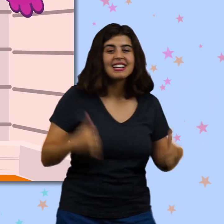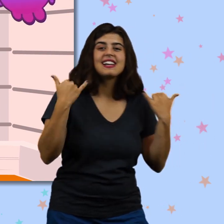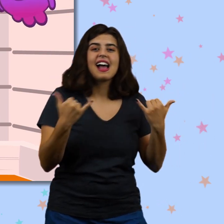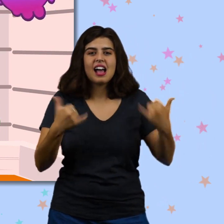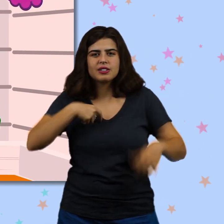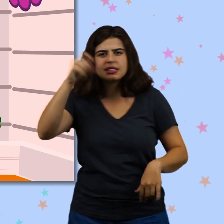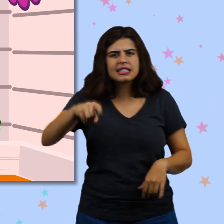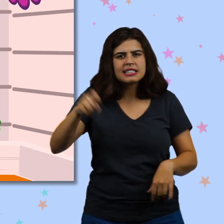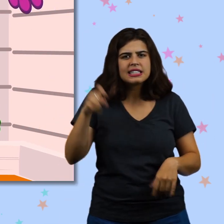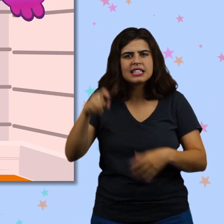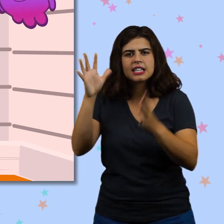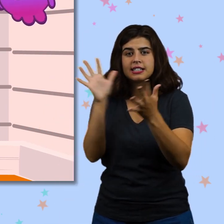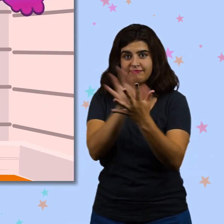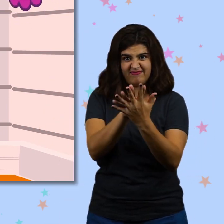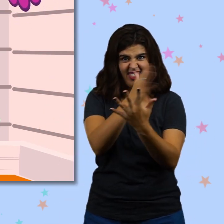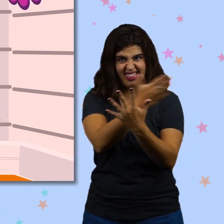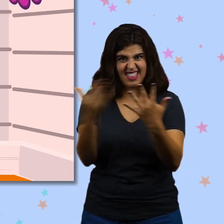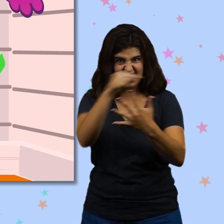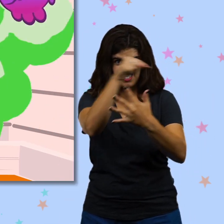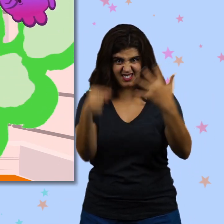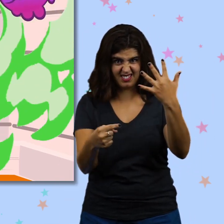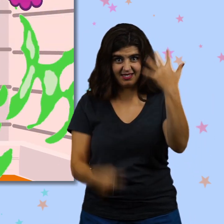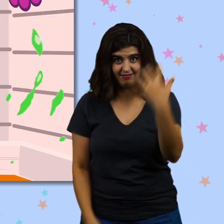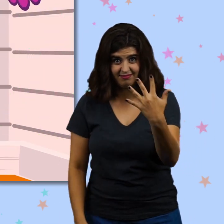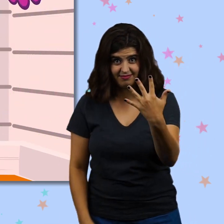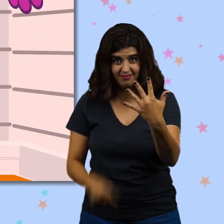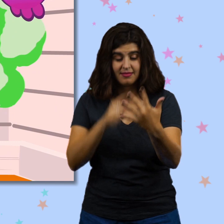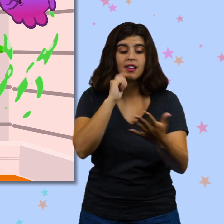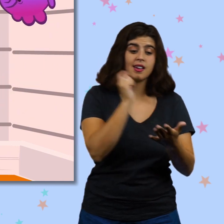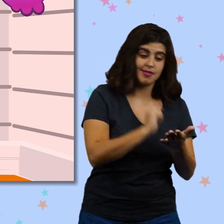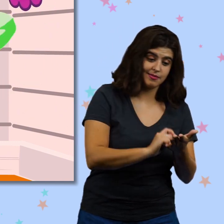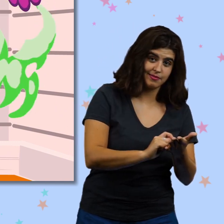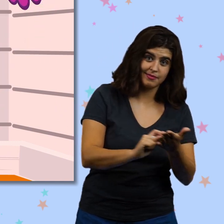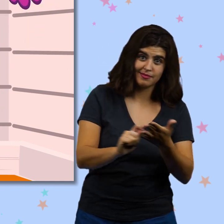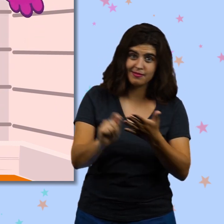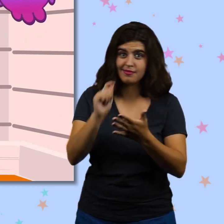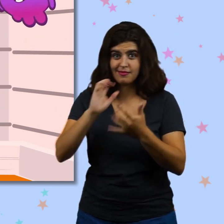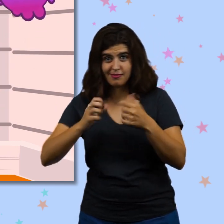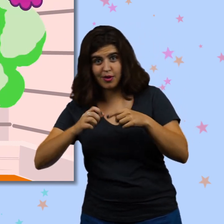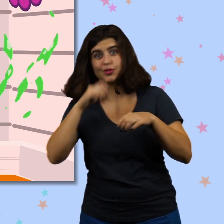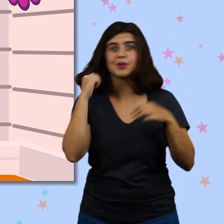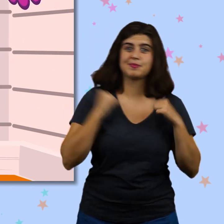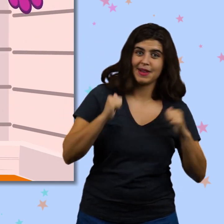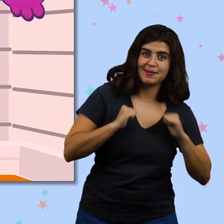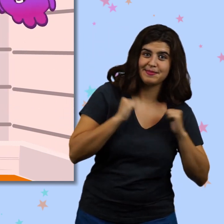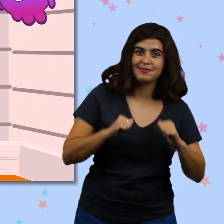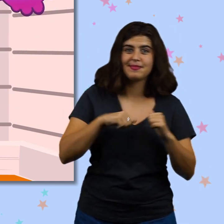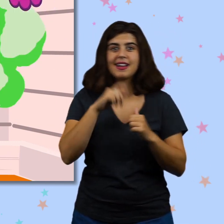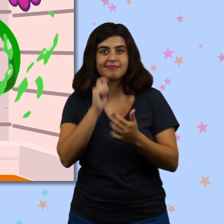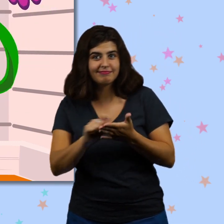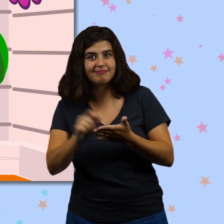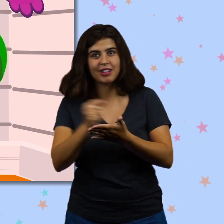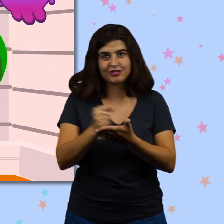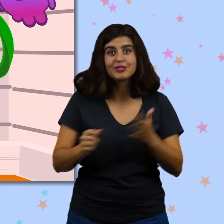In short, we'll need to find 5 things: a notebook, a pencil, an eraser, a pencil sharpener, and